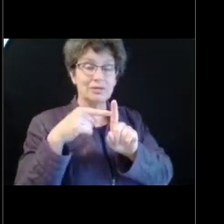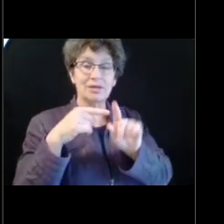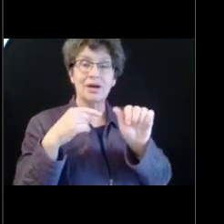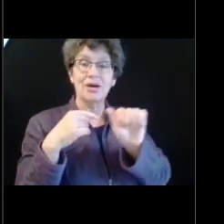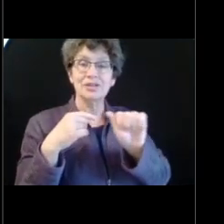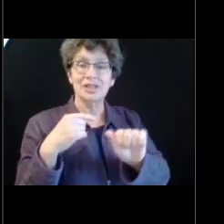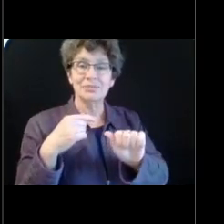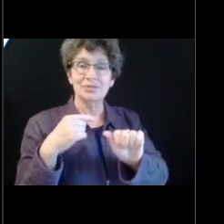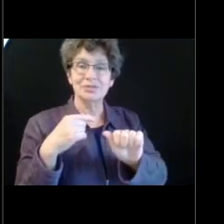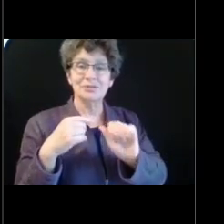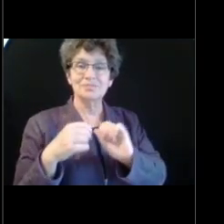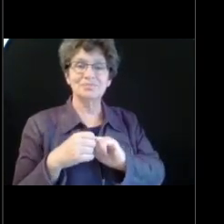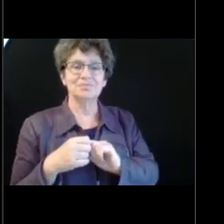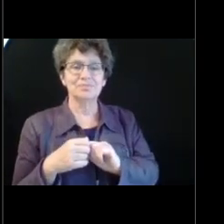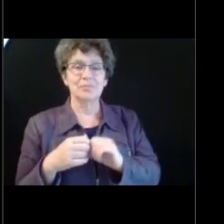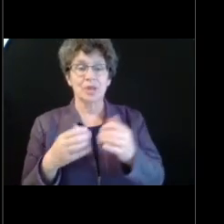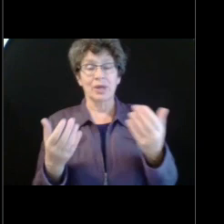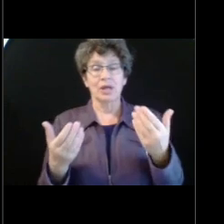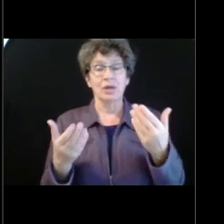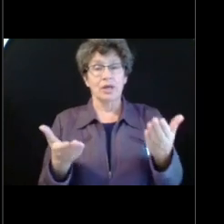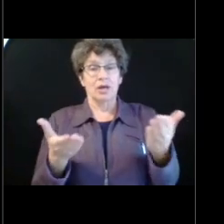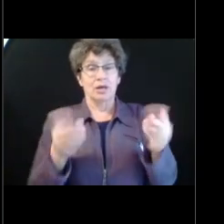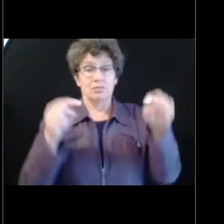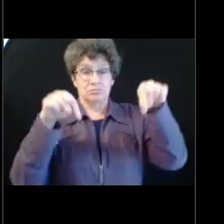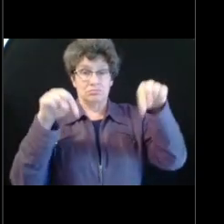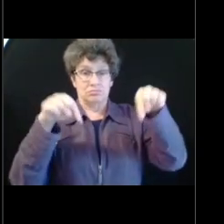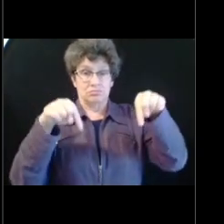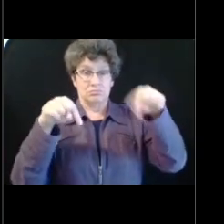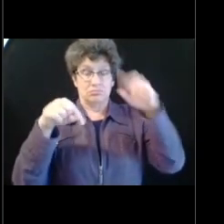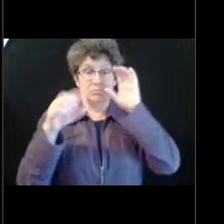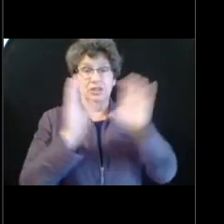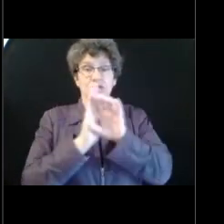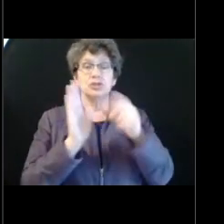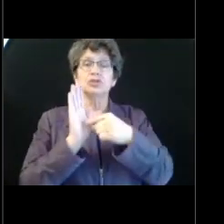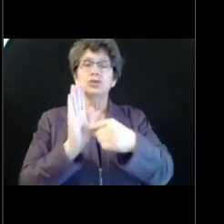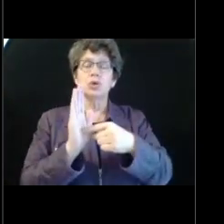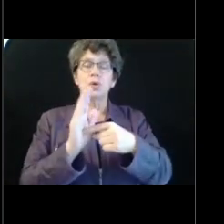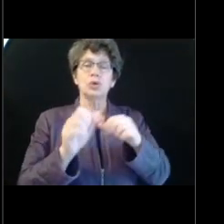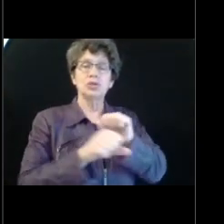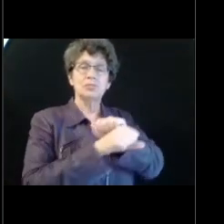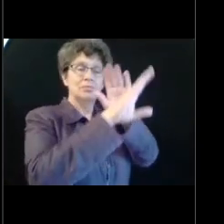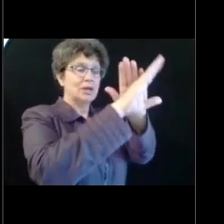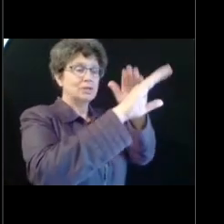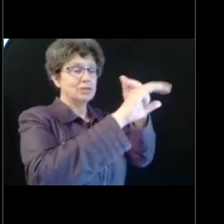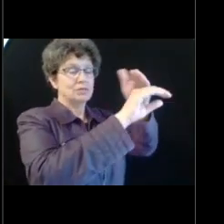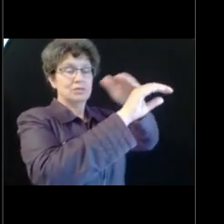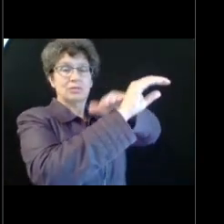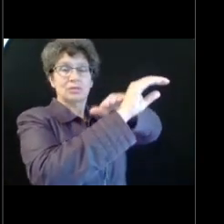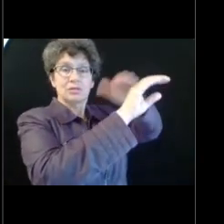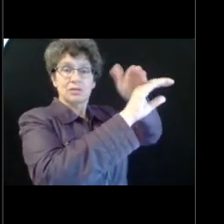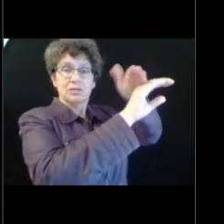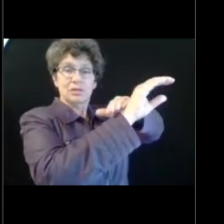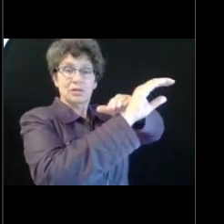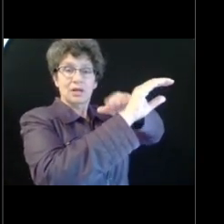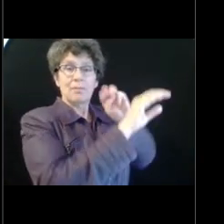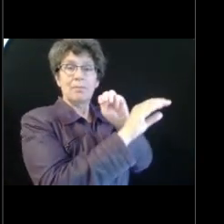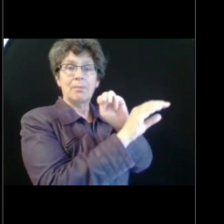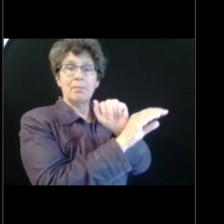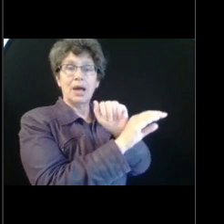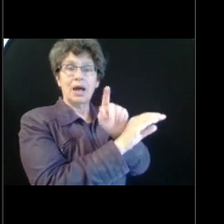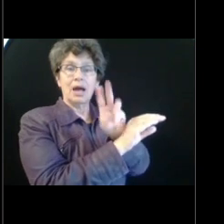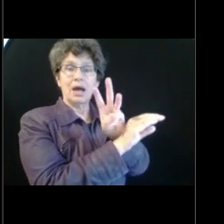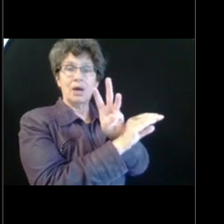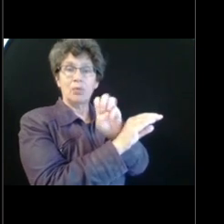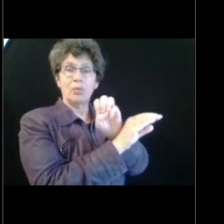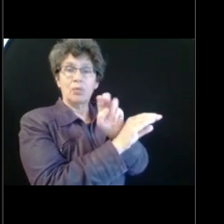part way up the ascent. By this time, we've got our sort of sea legs, if you like. We've